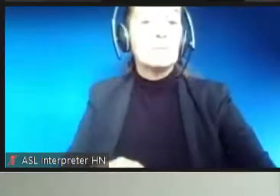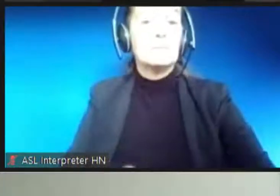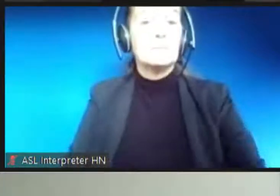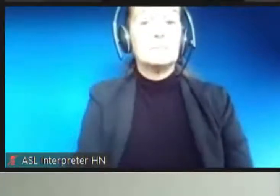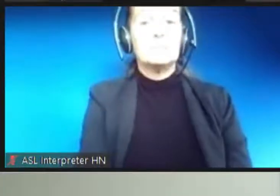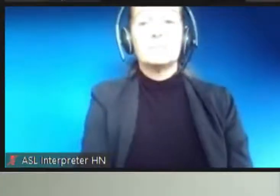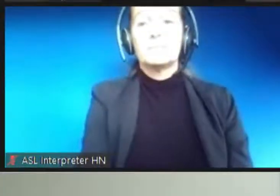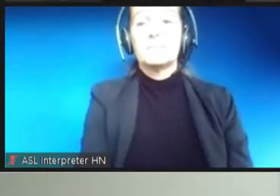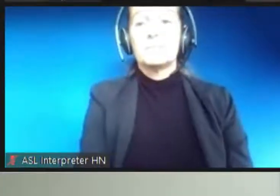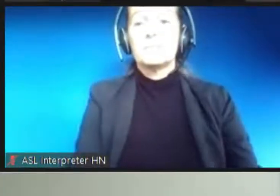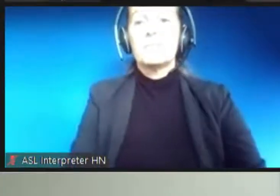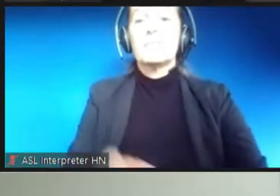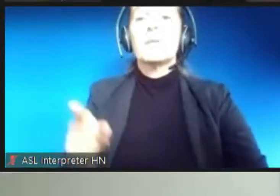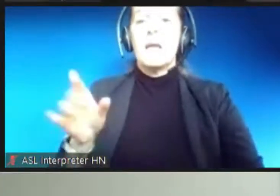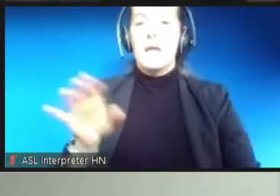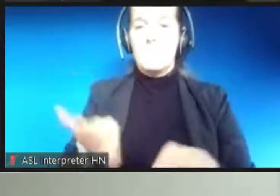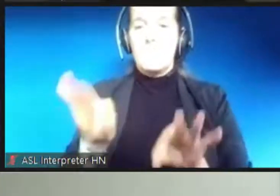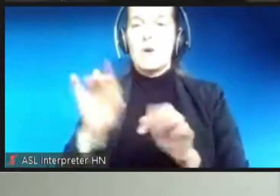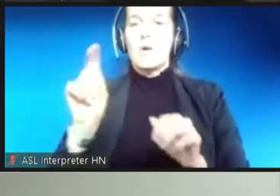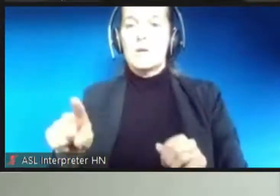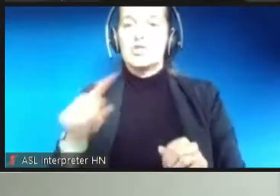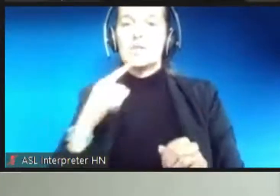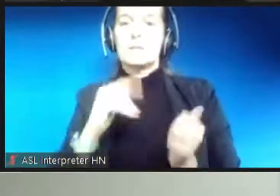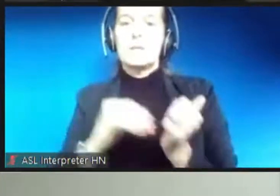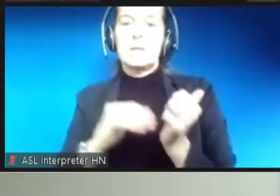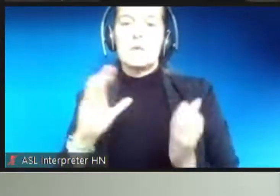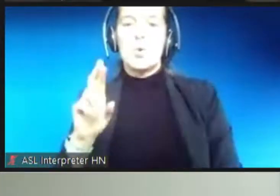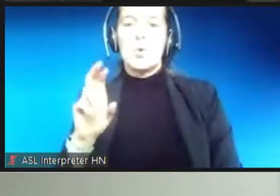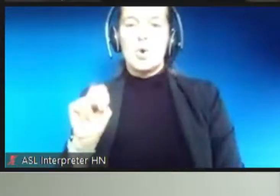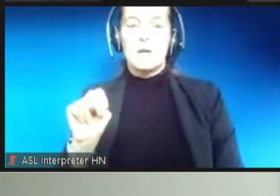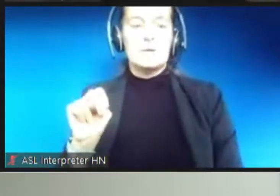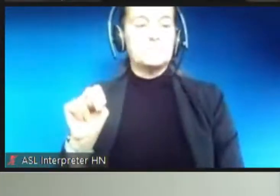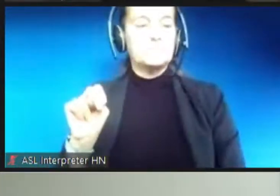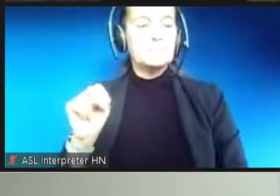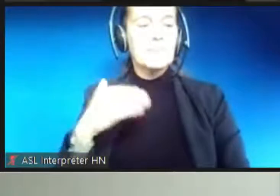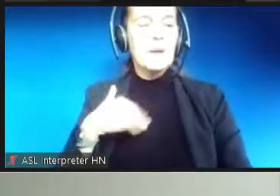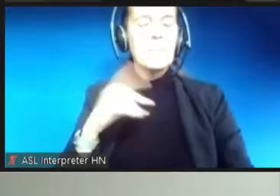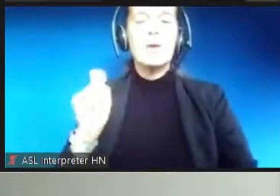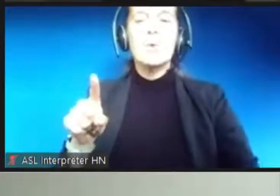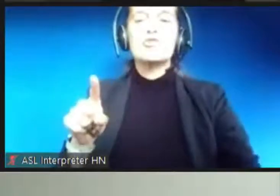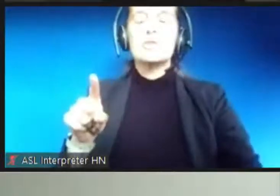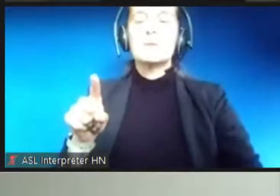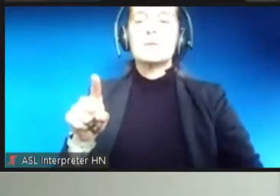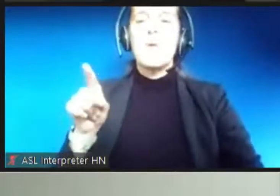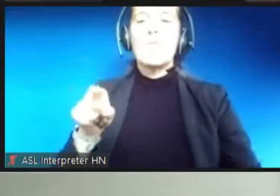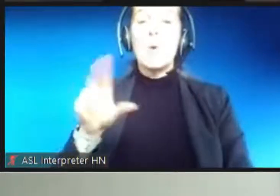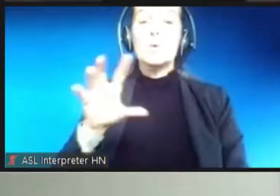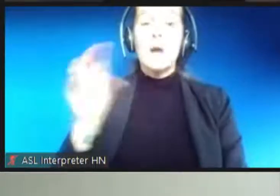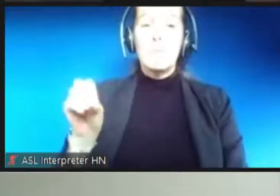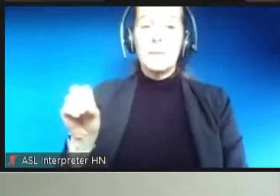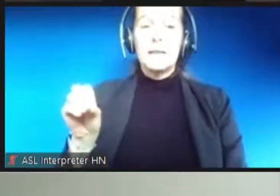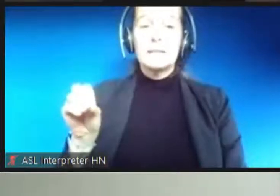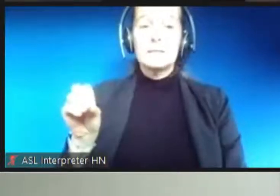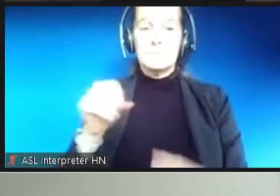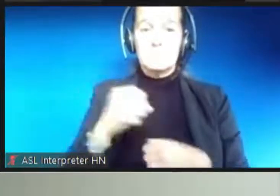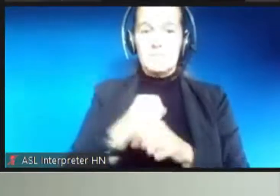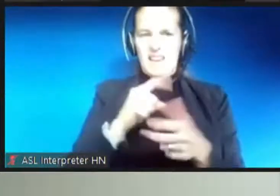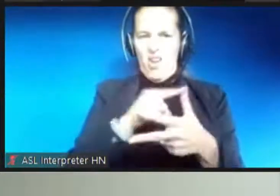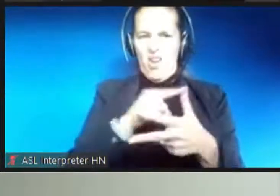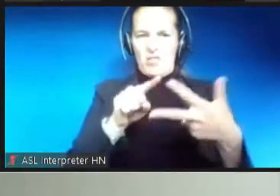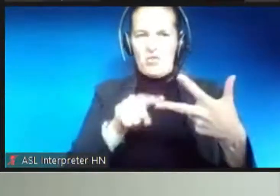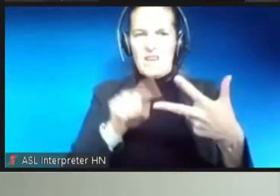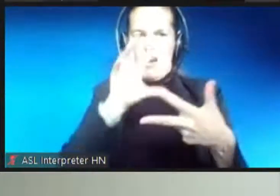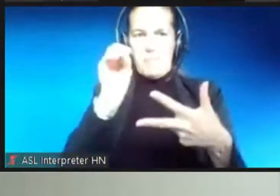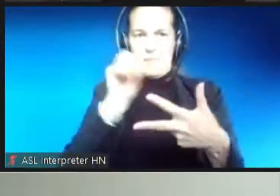important question. My understanding is actually the companies that are producing it, all 3 of them